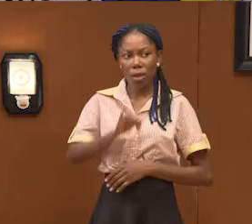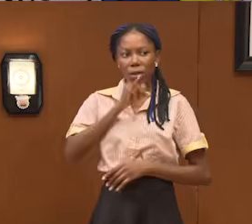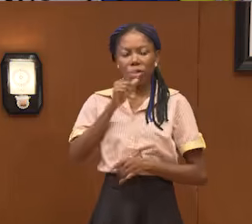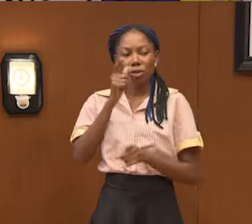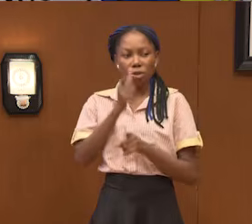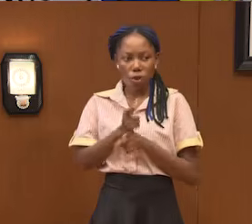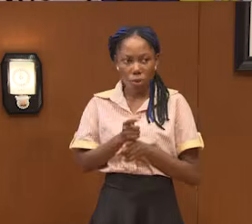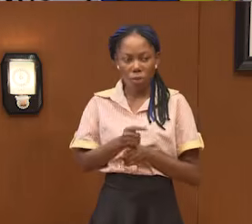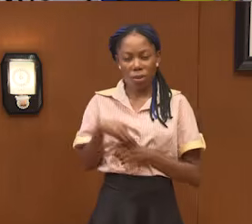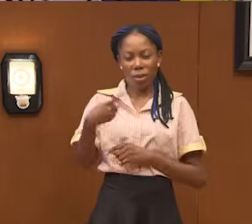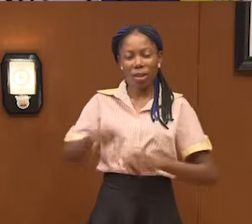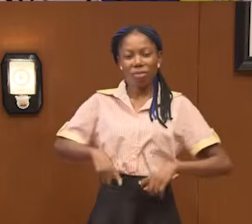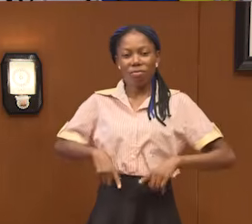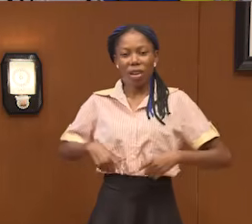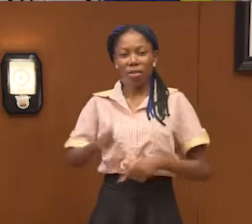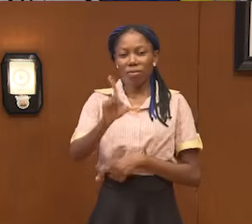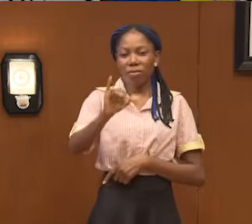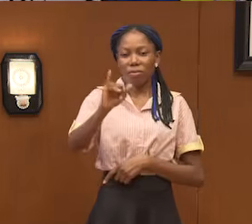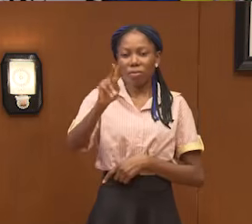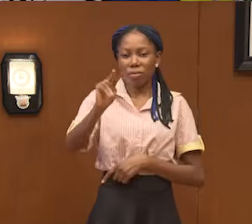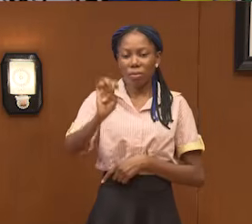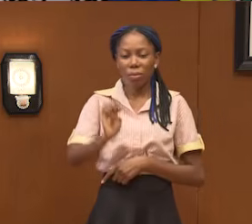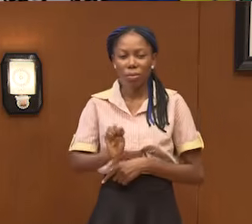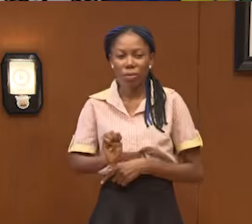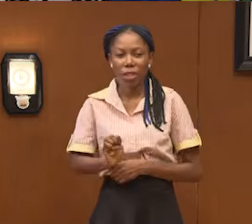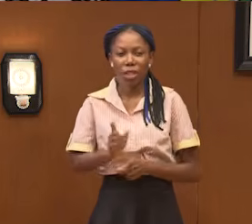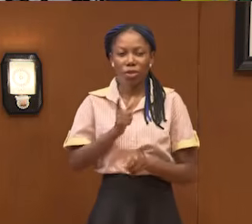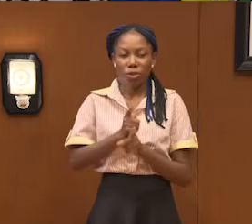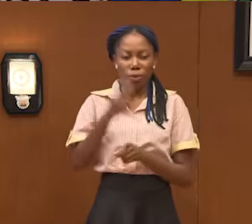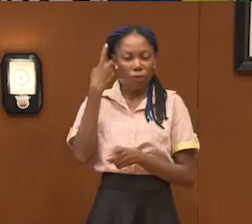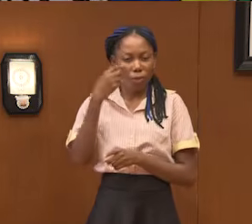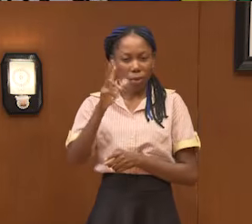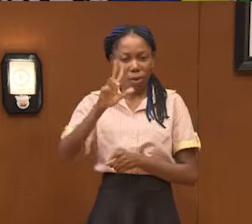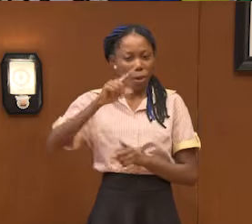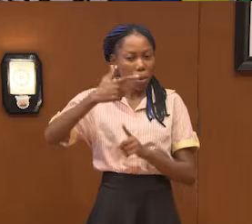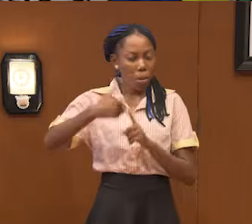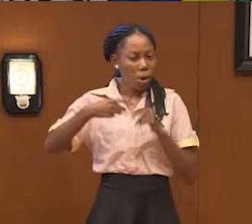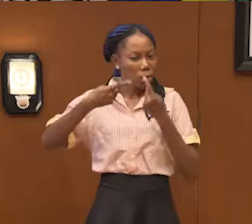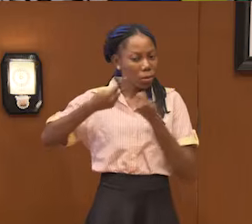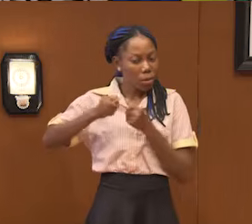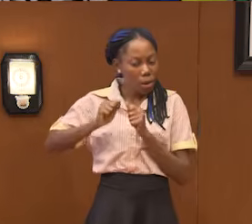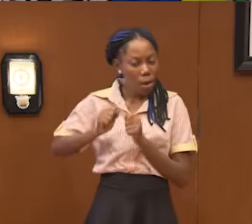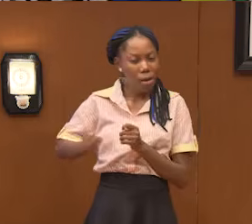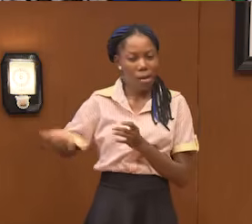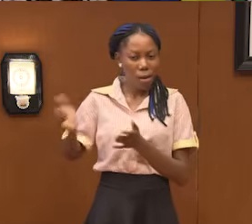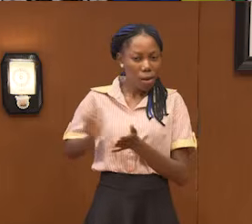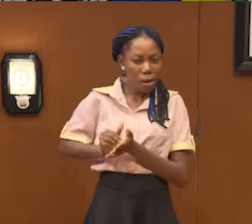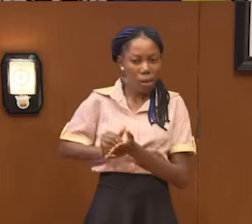a lifeline you are having now for the next 3 months. Let's